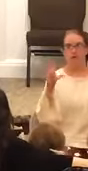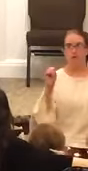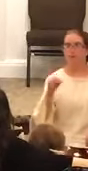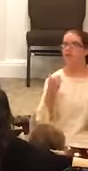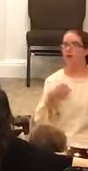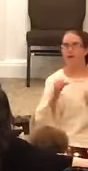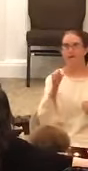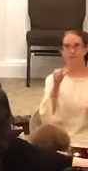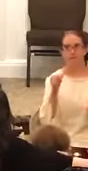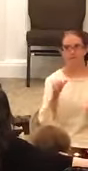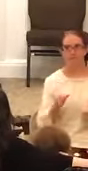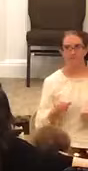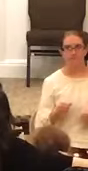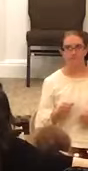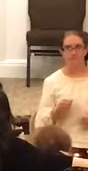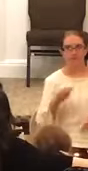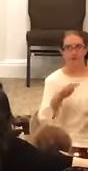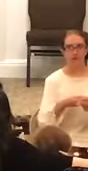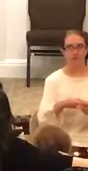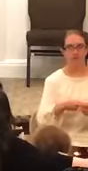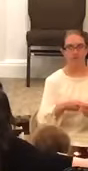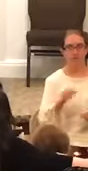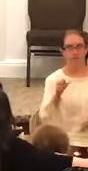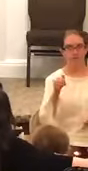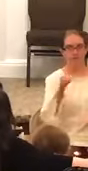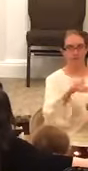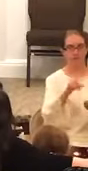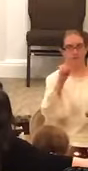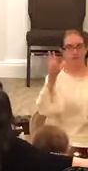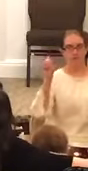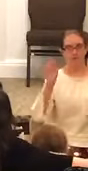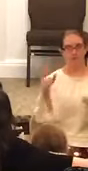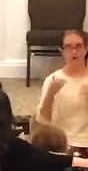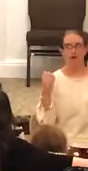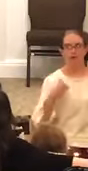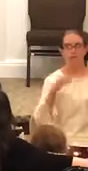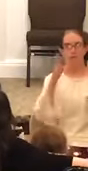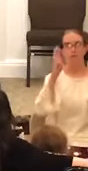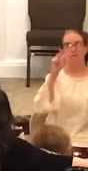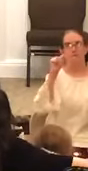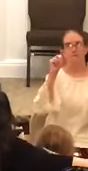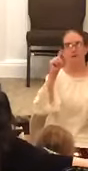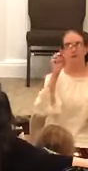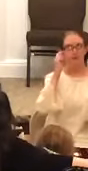10. You know what? You can identify your 10 in the middle of his 150 because they all got your brand.